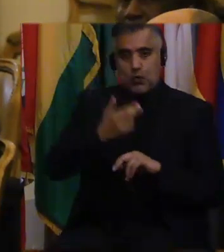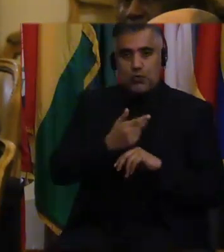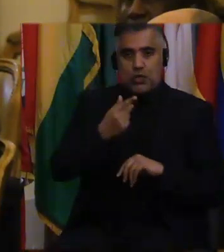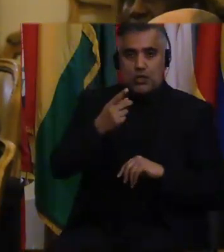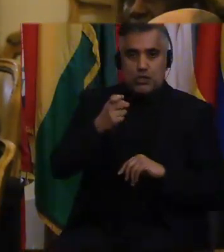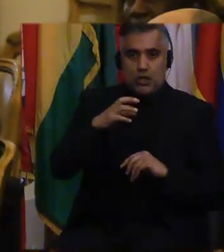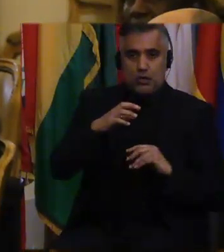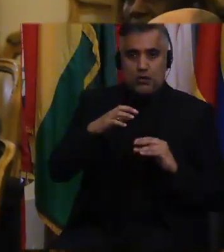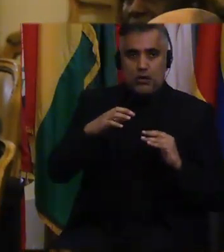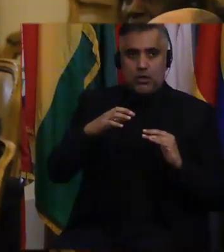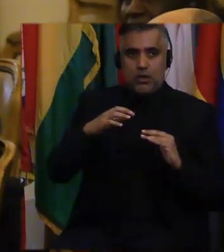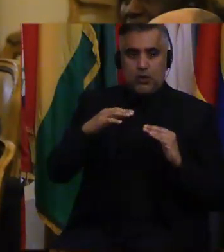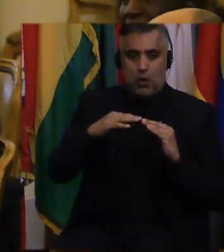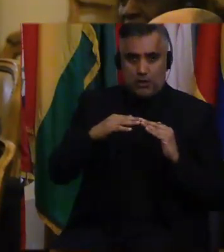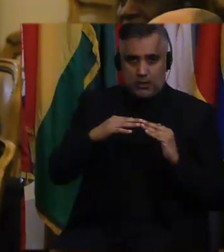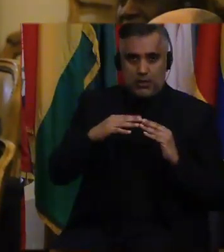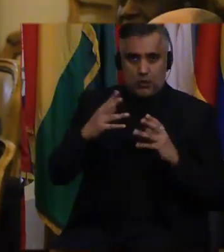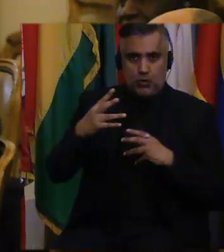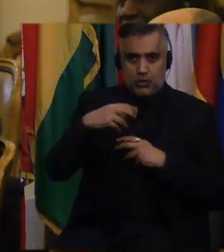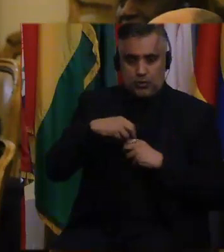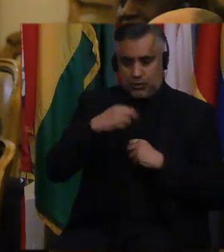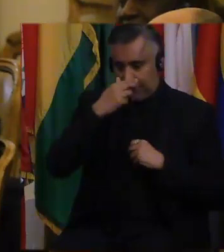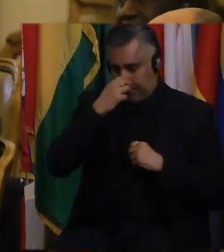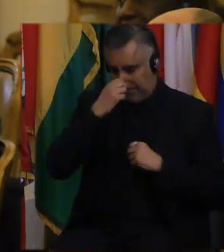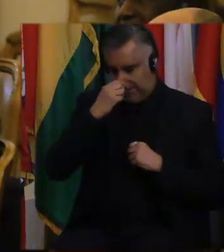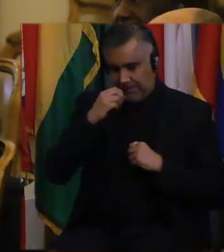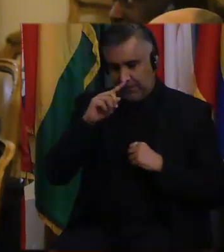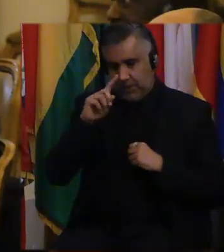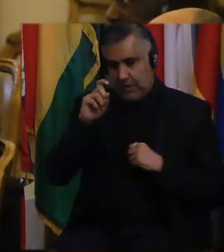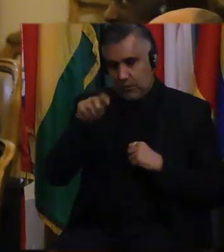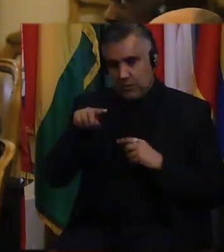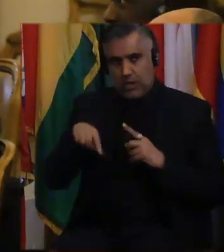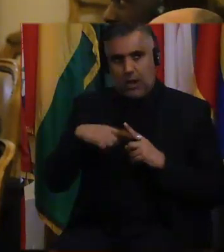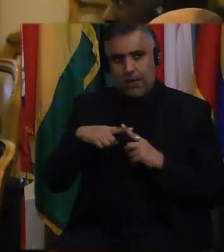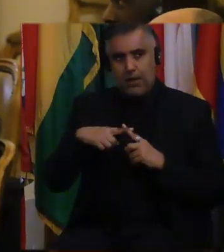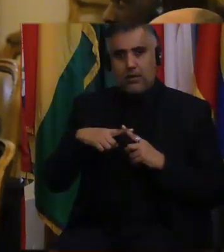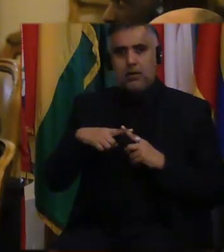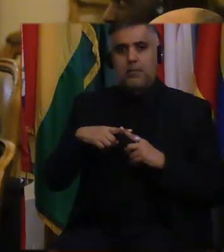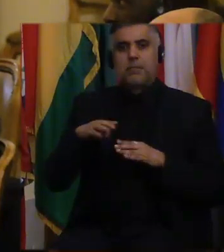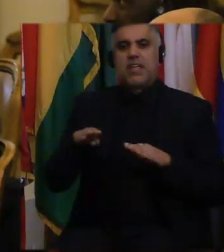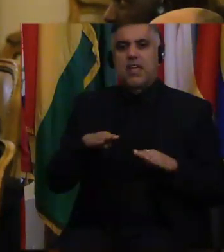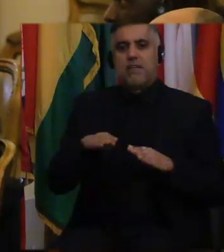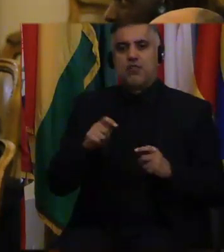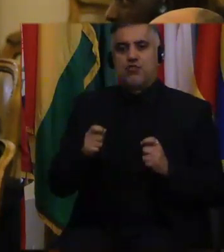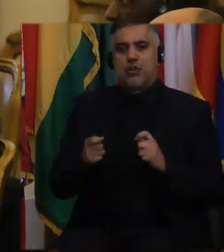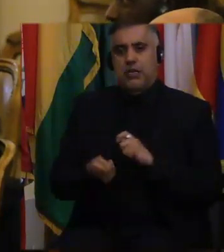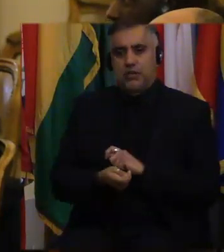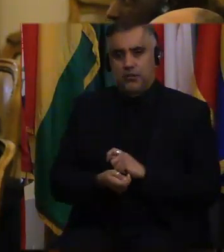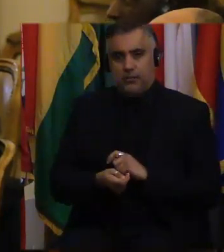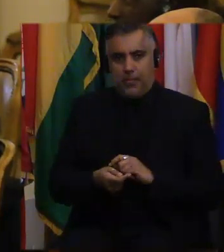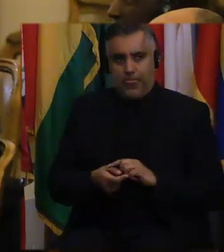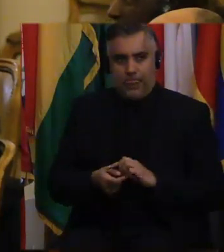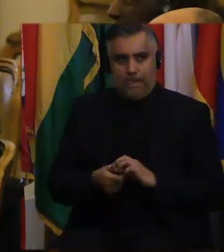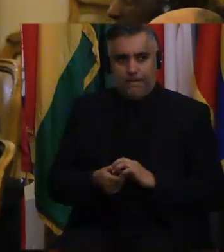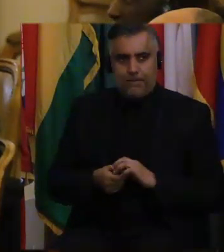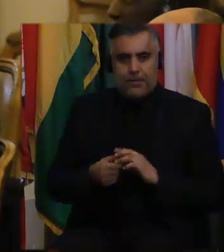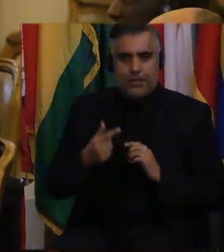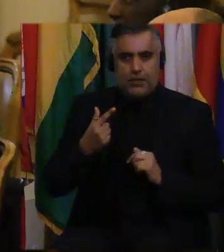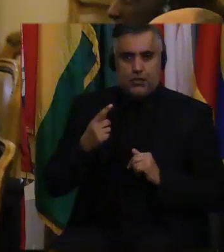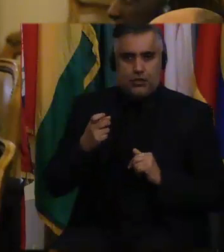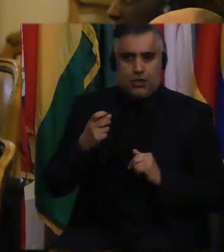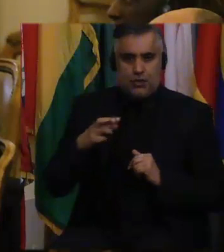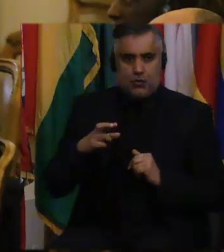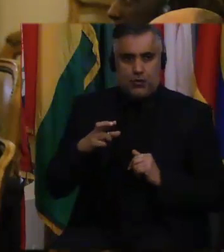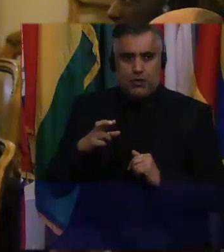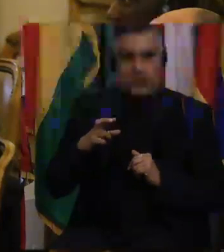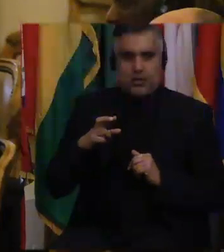equality into consideration. I have a question about, in thinking about behavior change. Gender equality